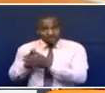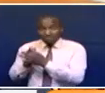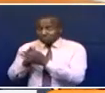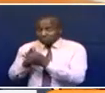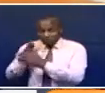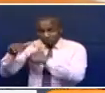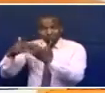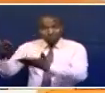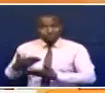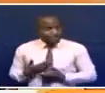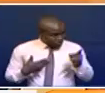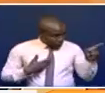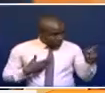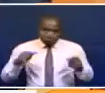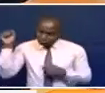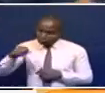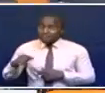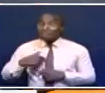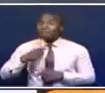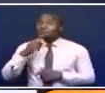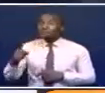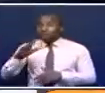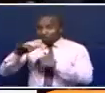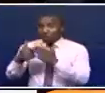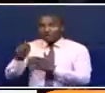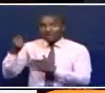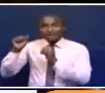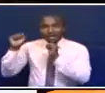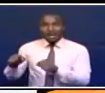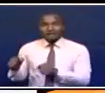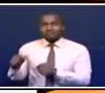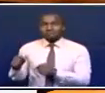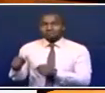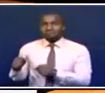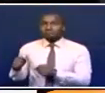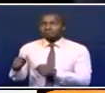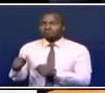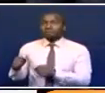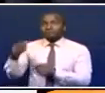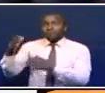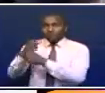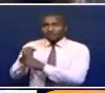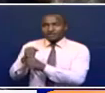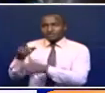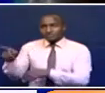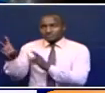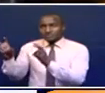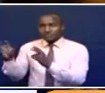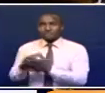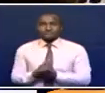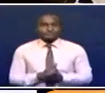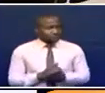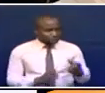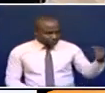Yes. That's you? I am sure. I'm sure every Kenyan can hold me to confidence on this issue. Okay, SMSs.